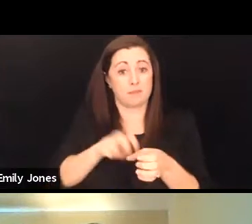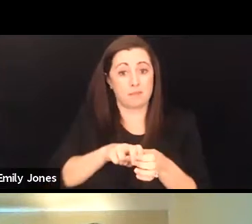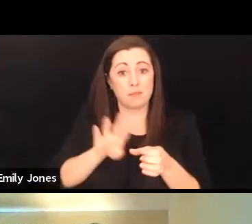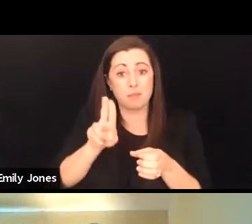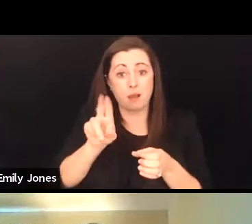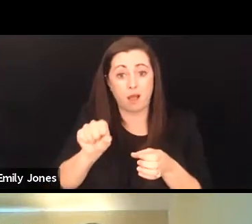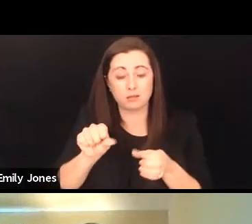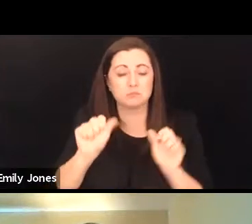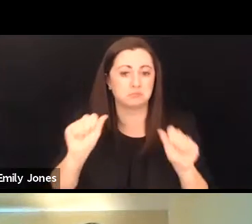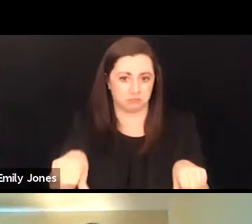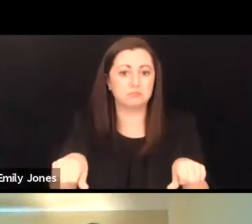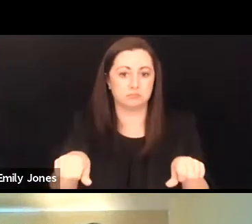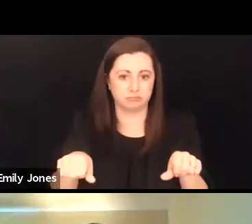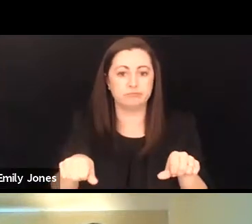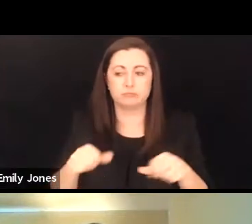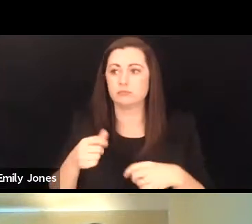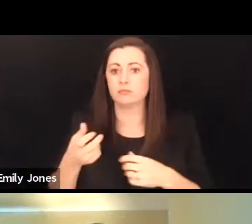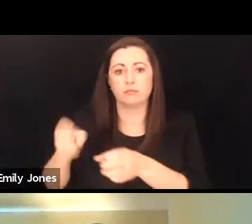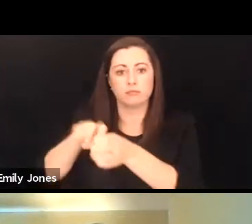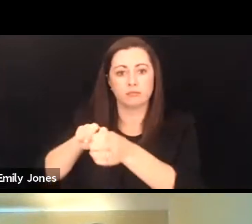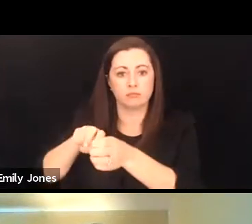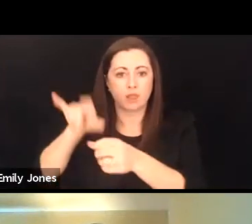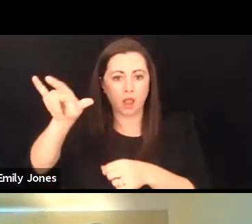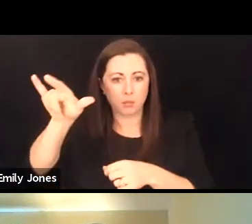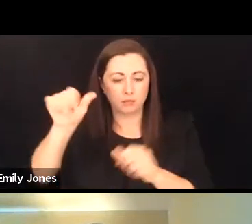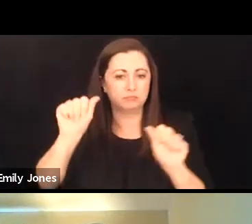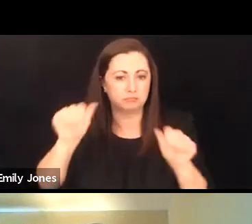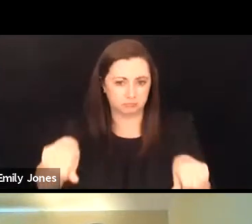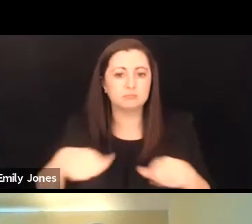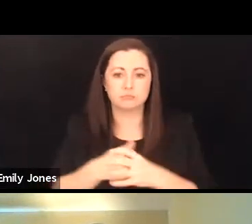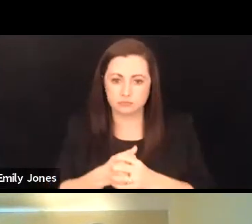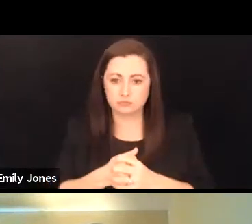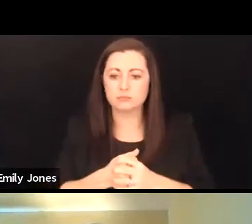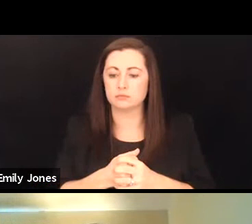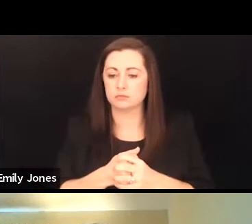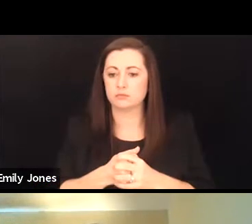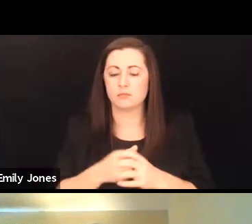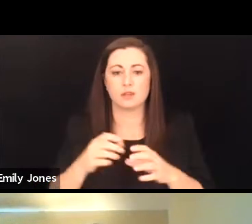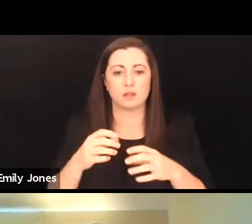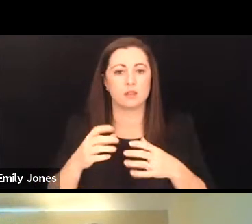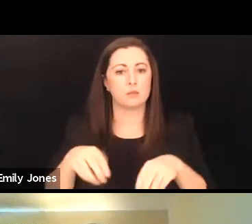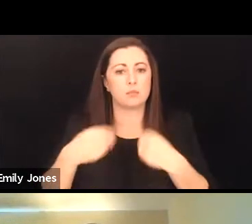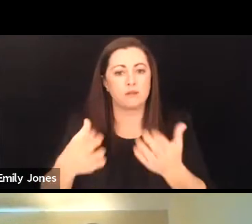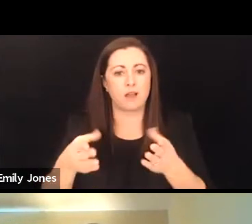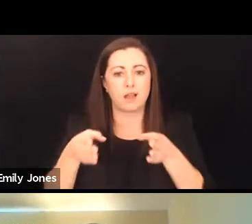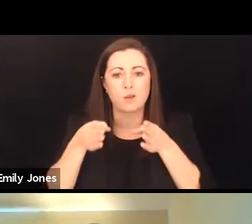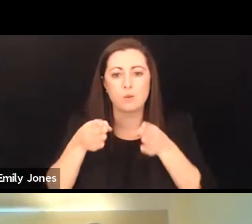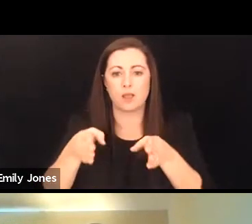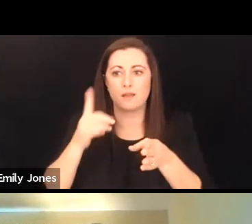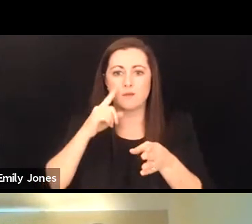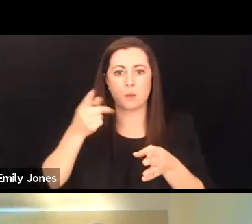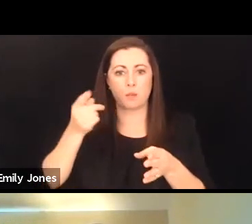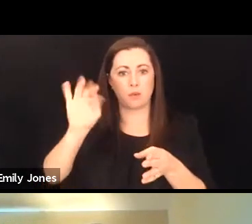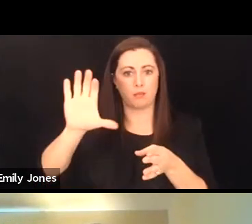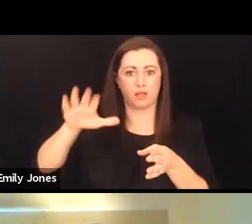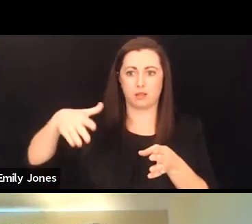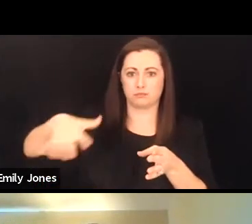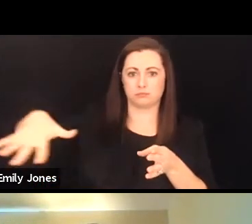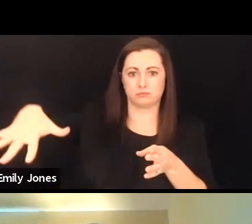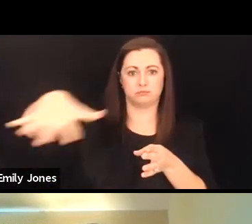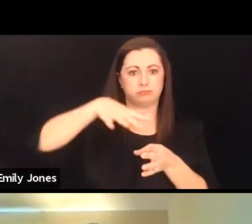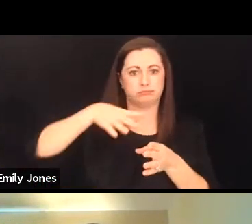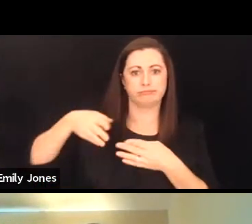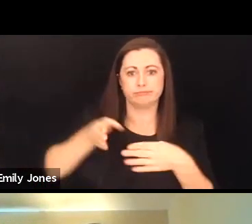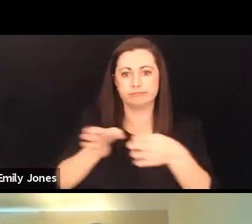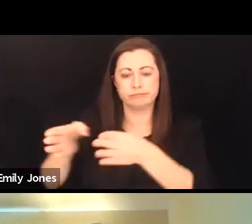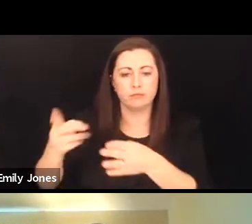Generally, there's a way to get on an airplane. Then generally there's a way to navigate the public spaces for people with mobility